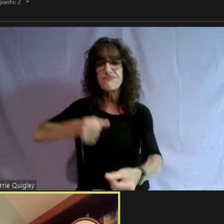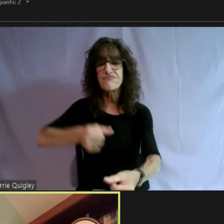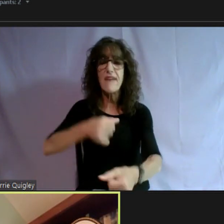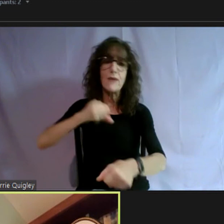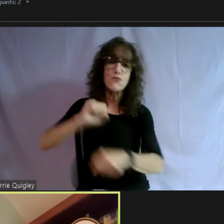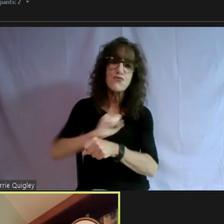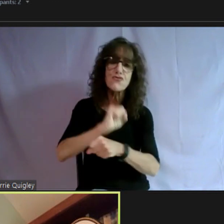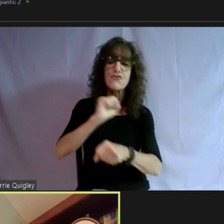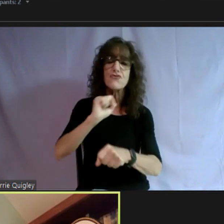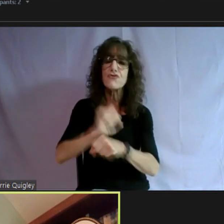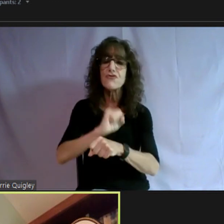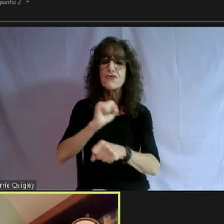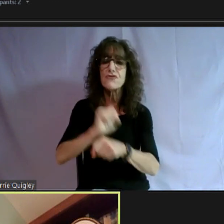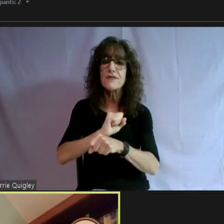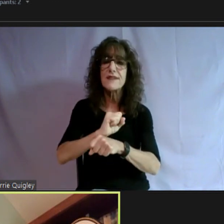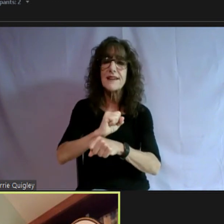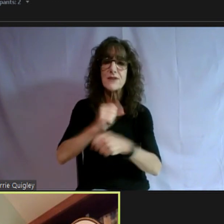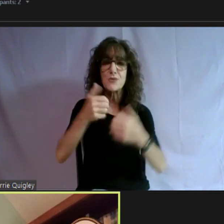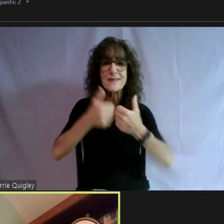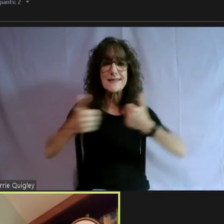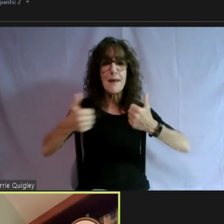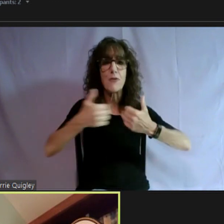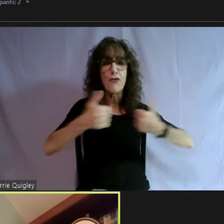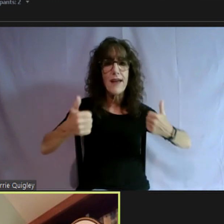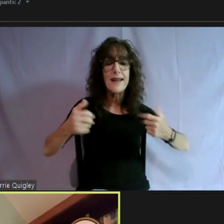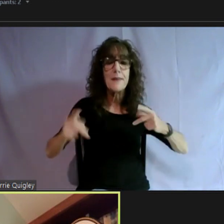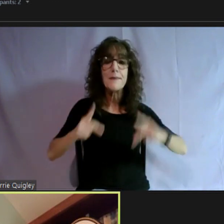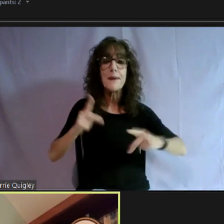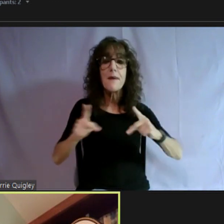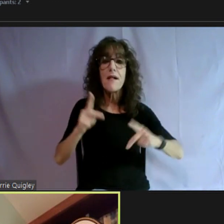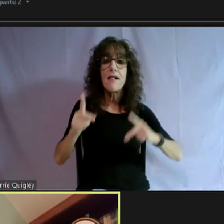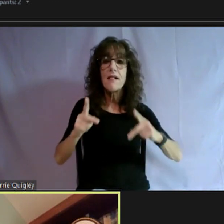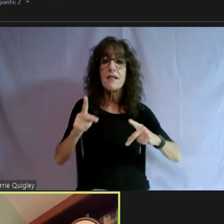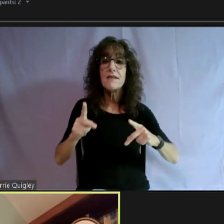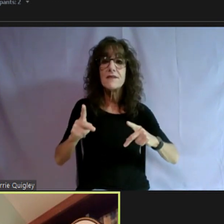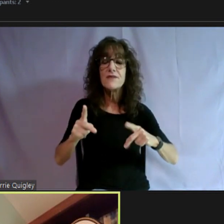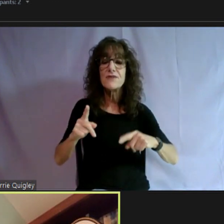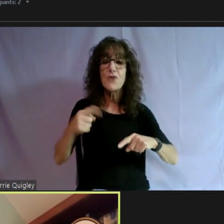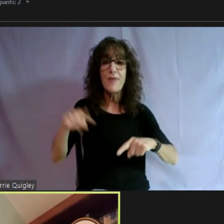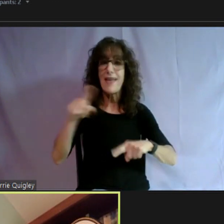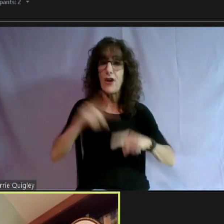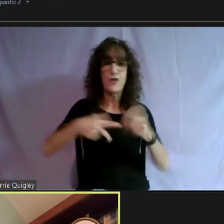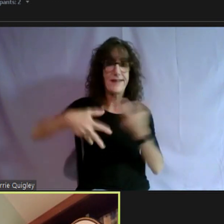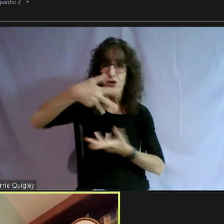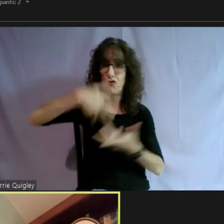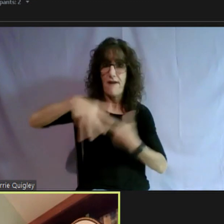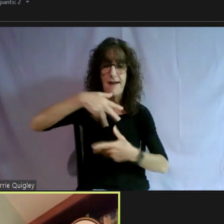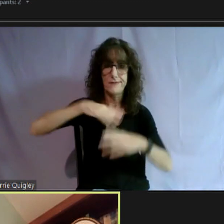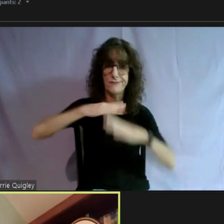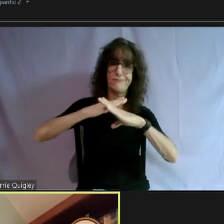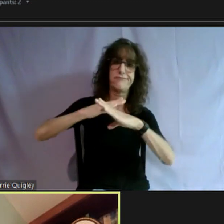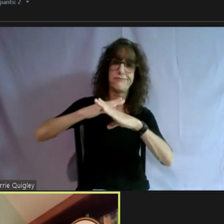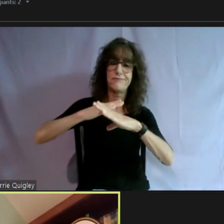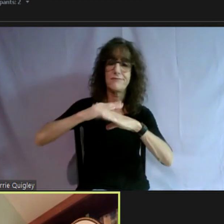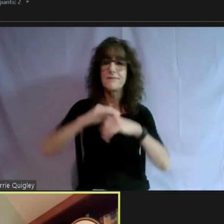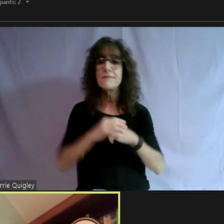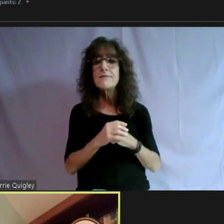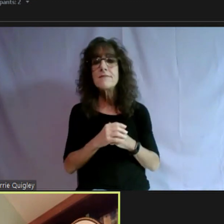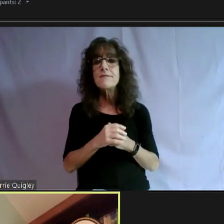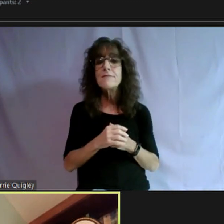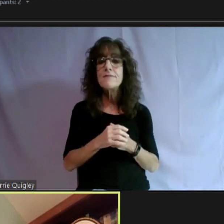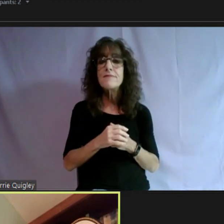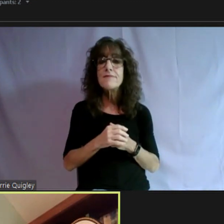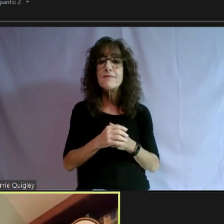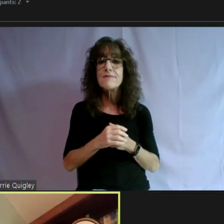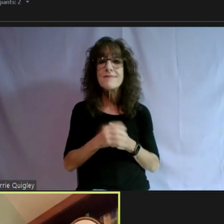into, separating people in a way that they weren't able to interact. And had